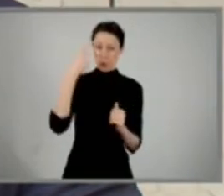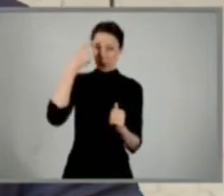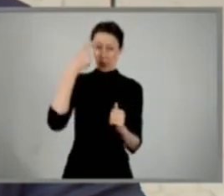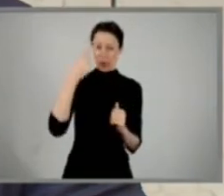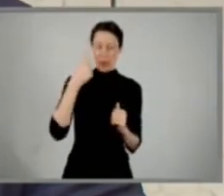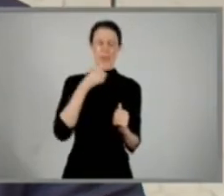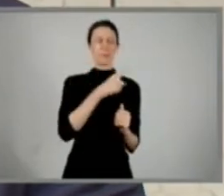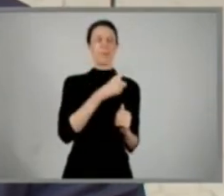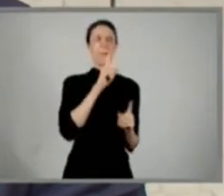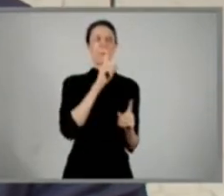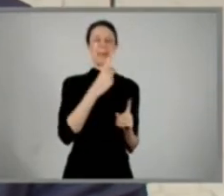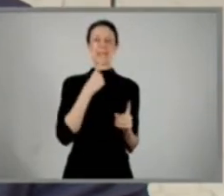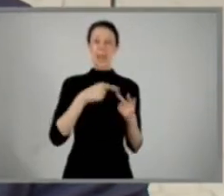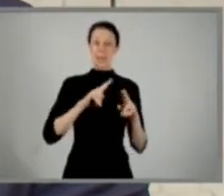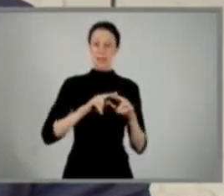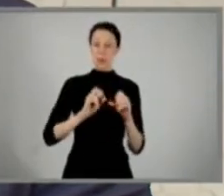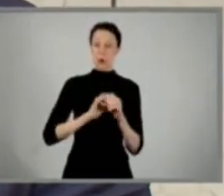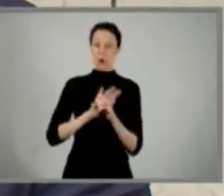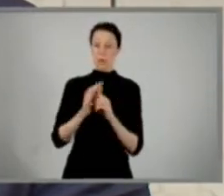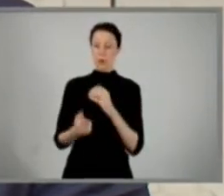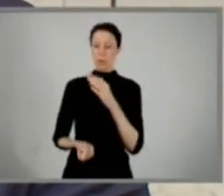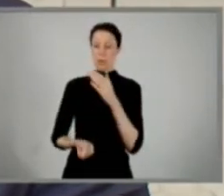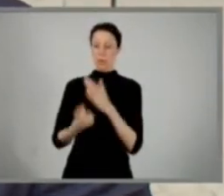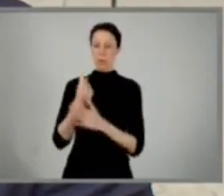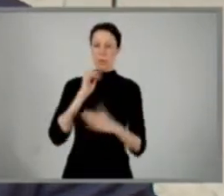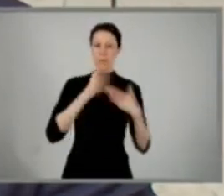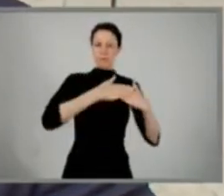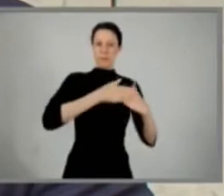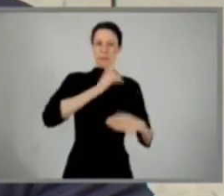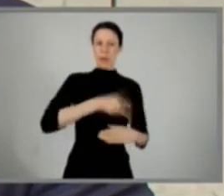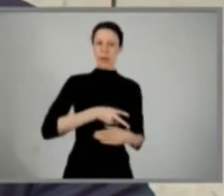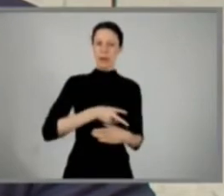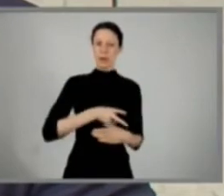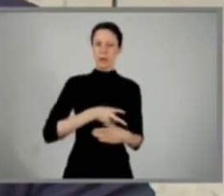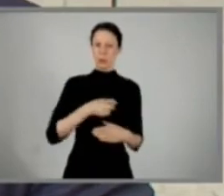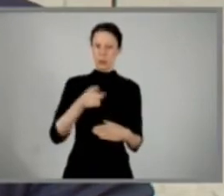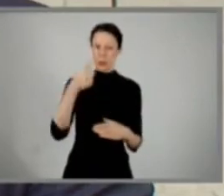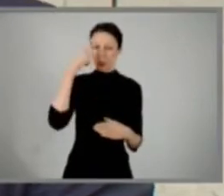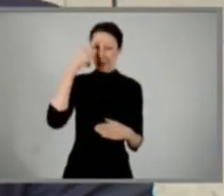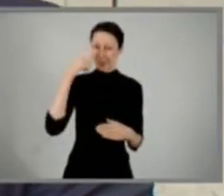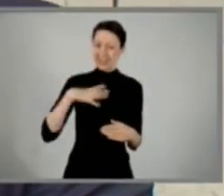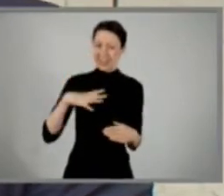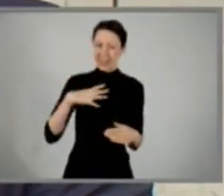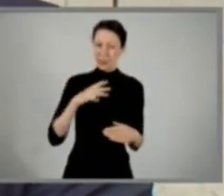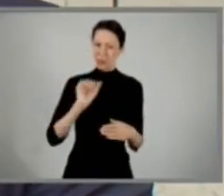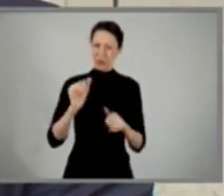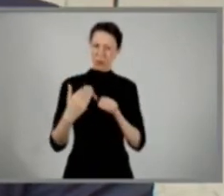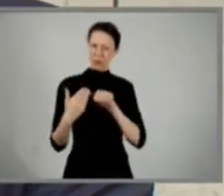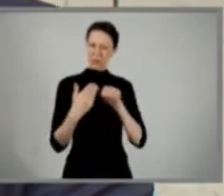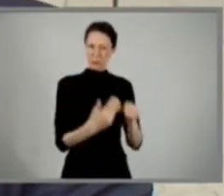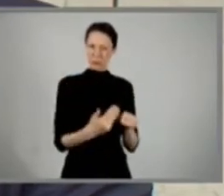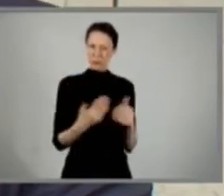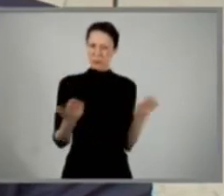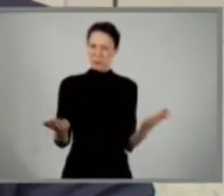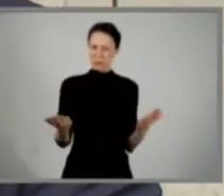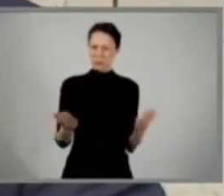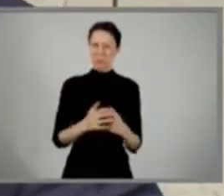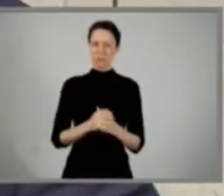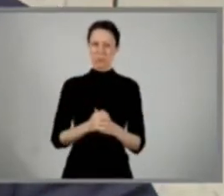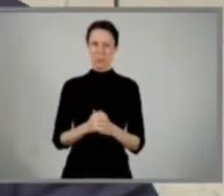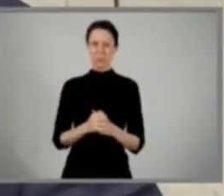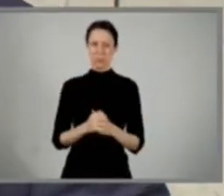the sharing of contact tracing, digital information, that might not be necessary? What's your response to this kind of position? Pleased, and Dr.